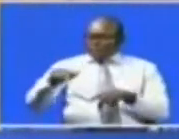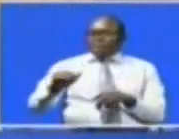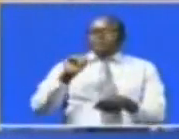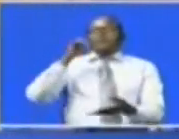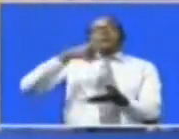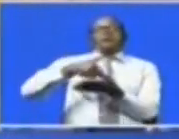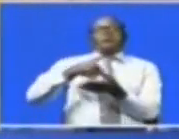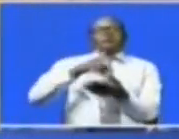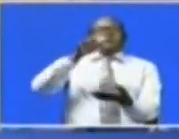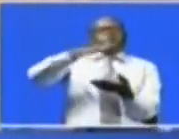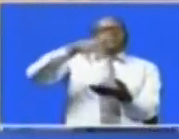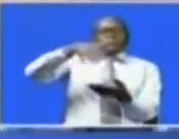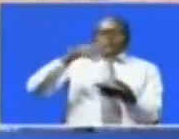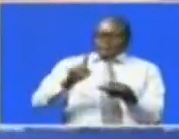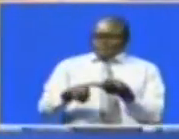all malls,